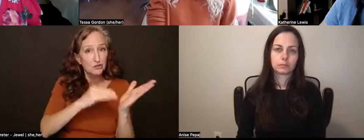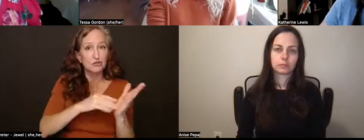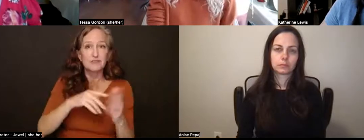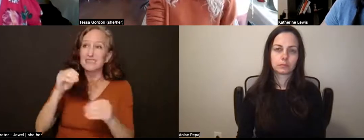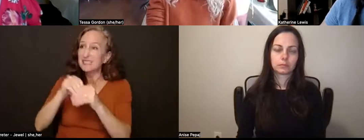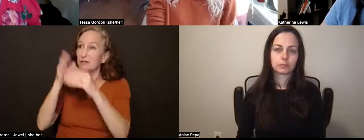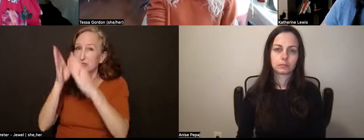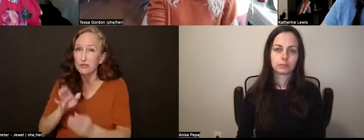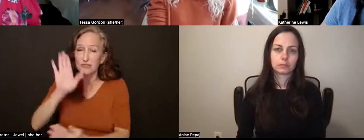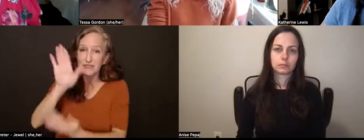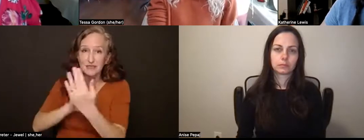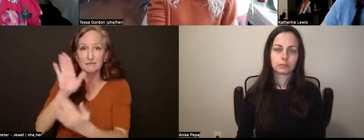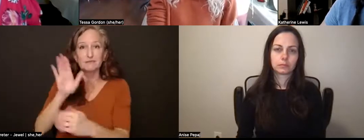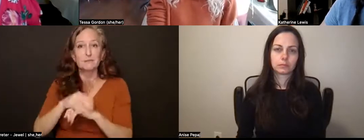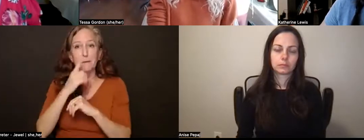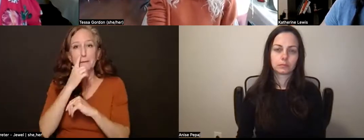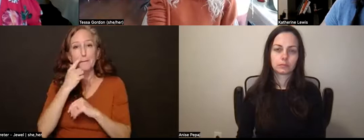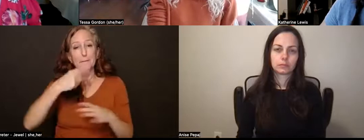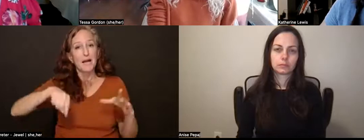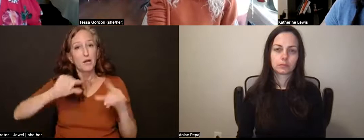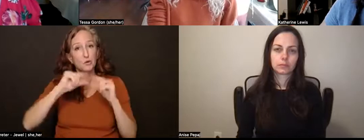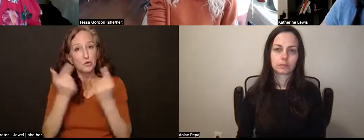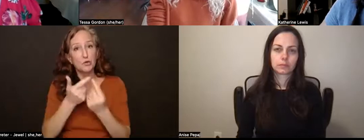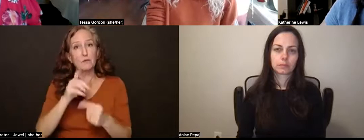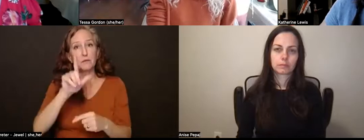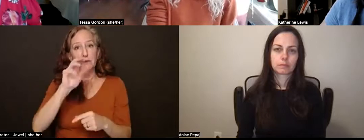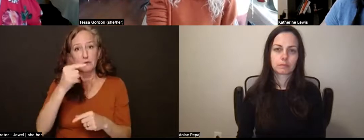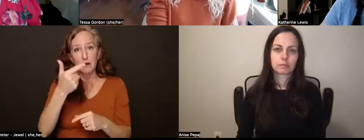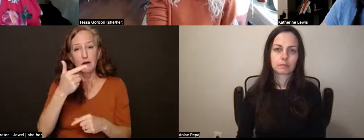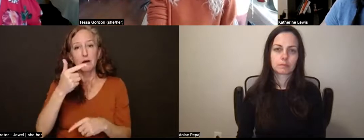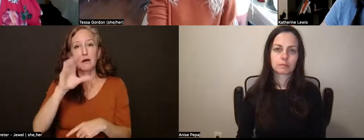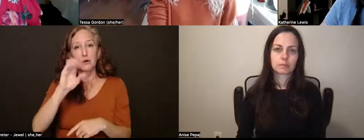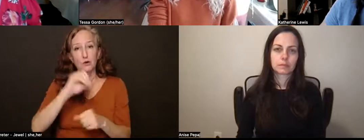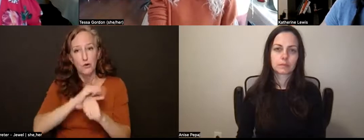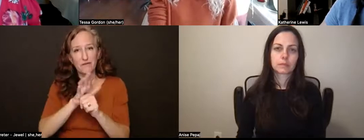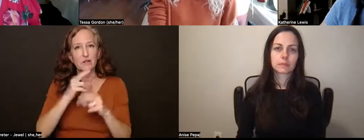the group, a long COVID group, Body Politic, which I'm now a board